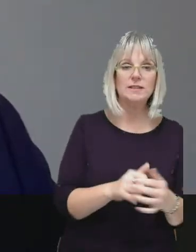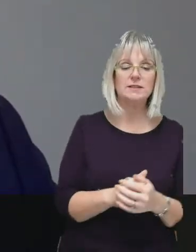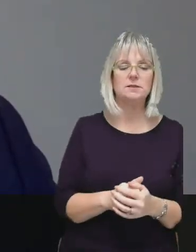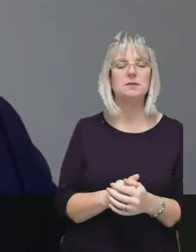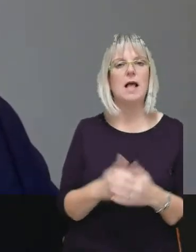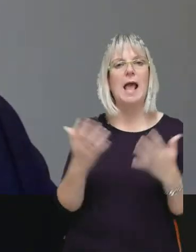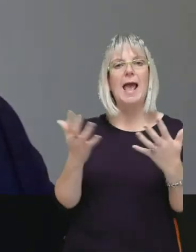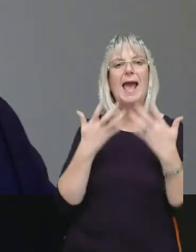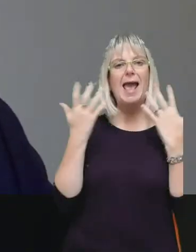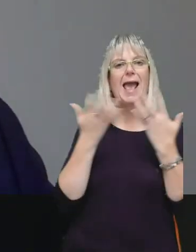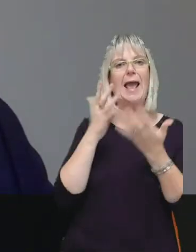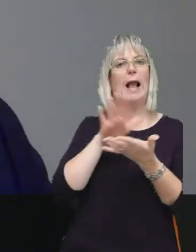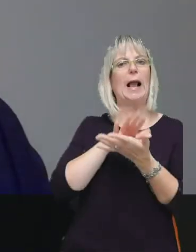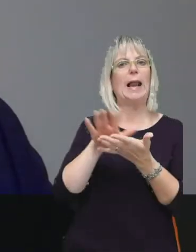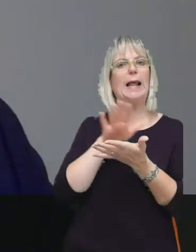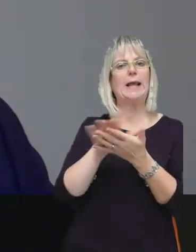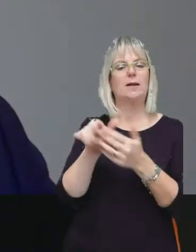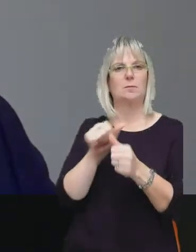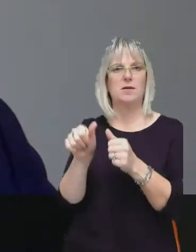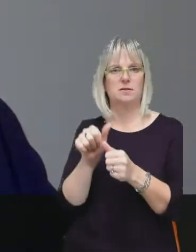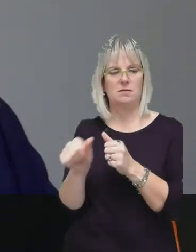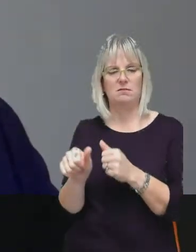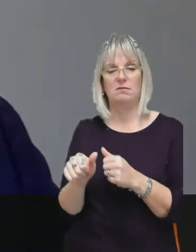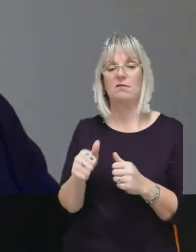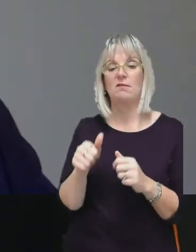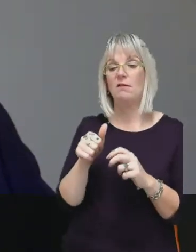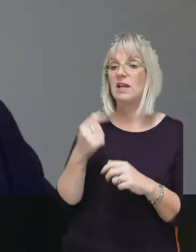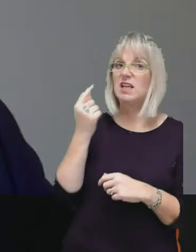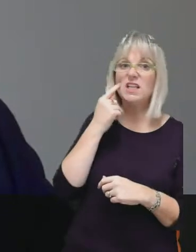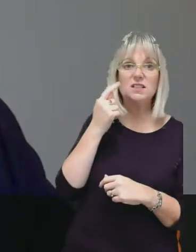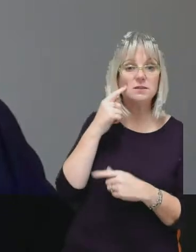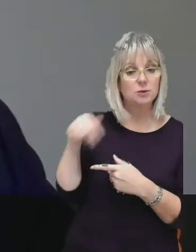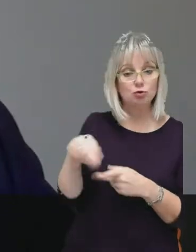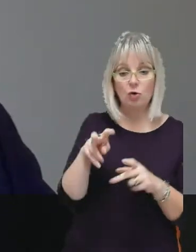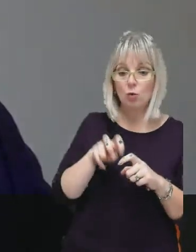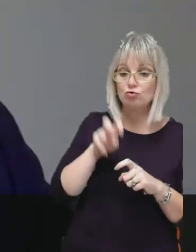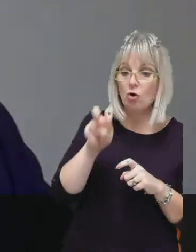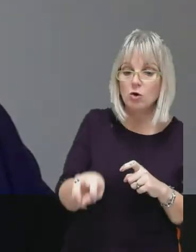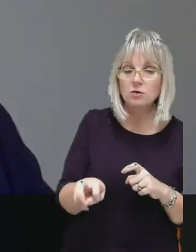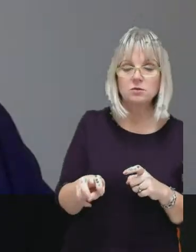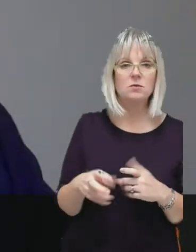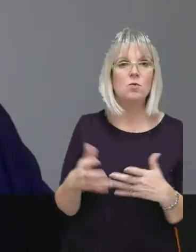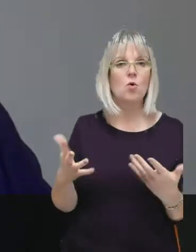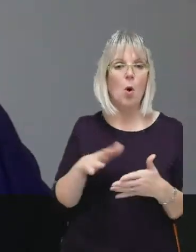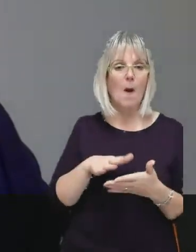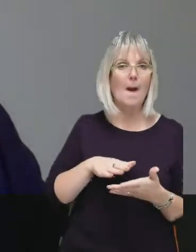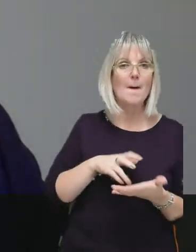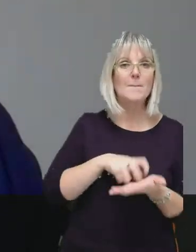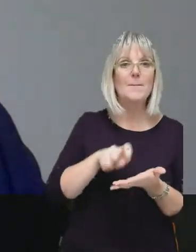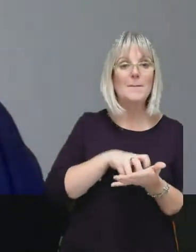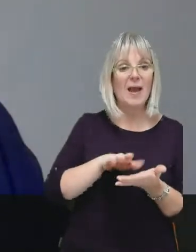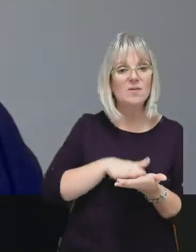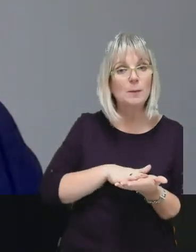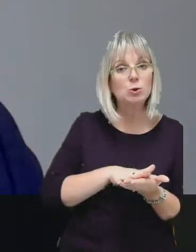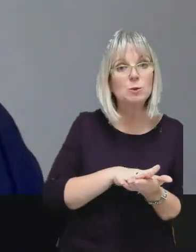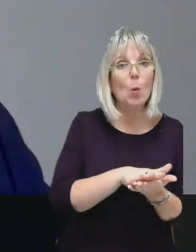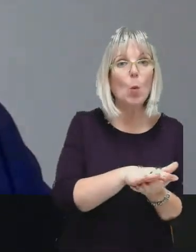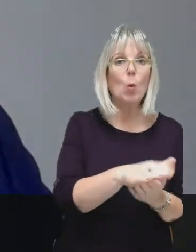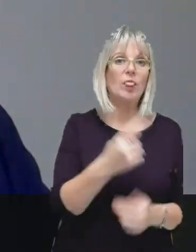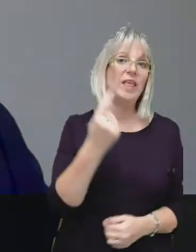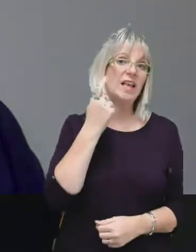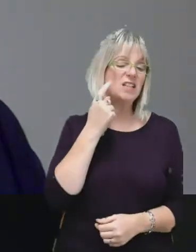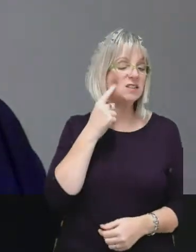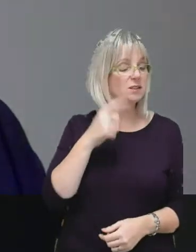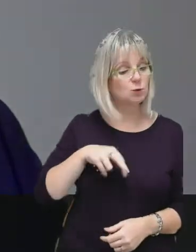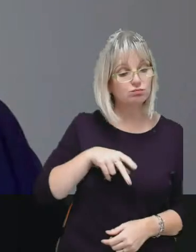are safe, easy to cross the road, and also that the pavements are smooth and easy to get along, whether you're walking with a white cane,